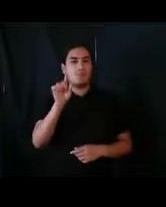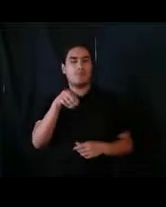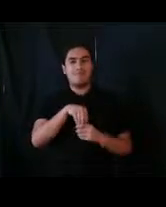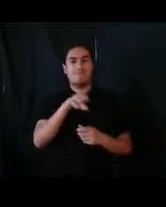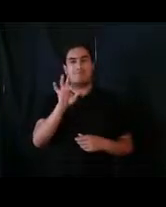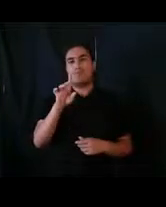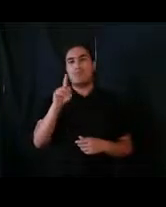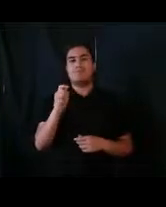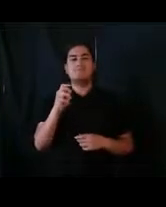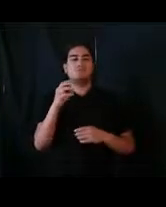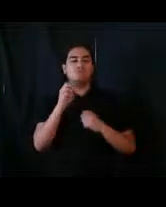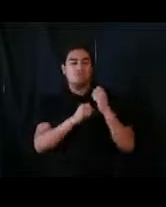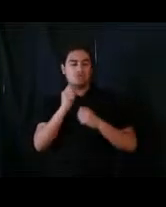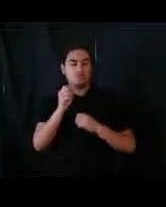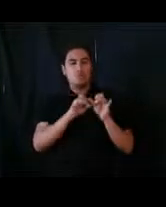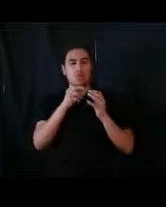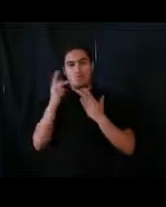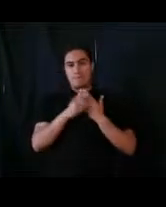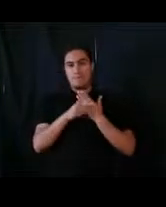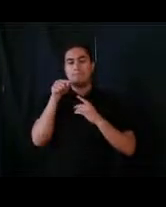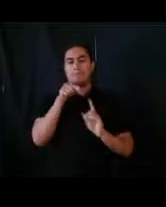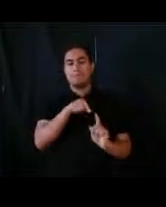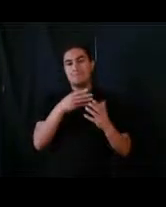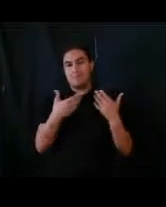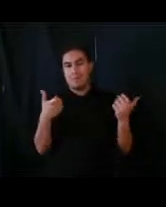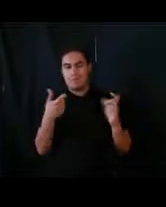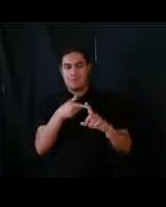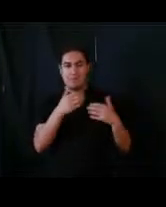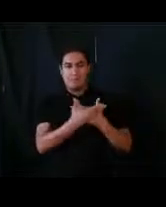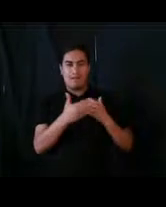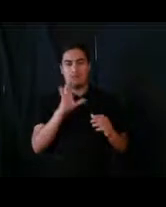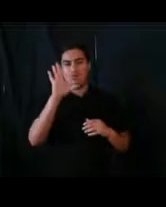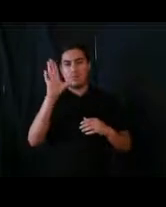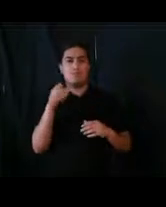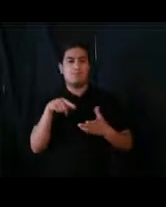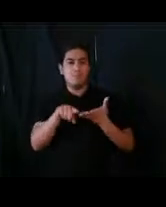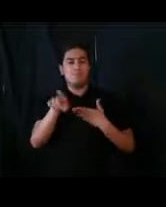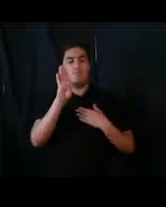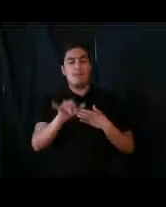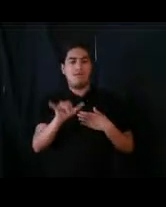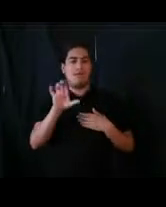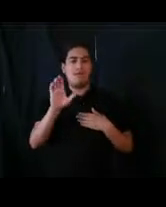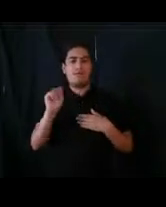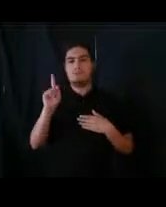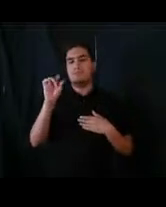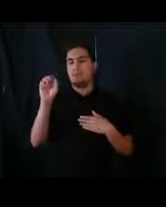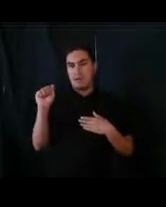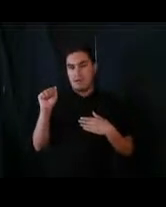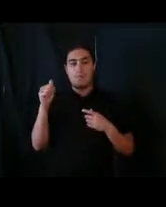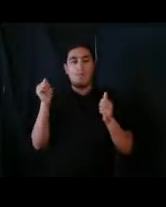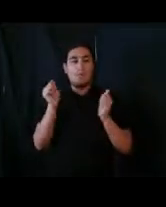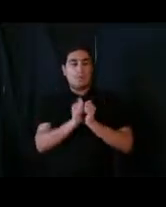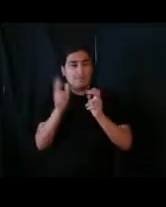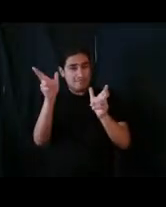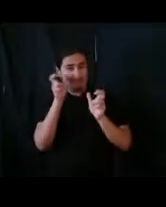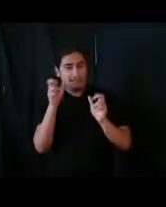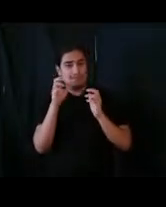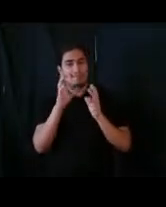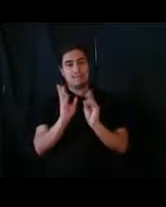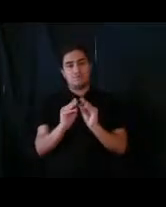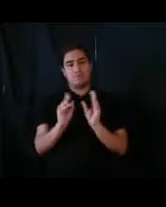program which is separate from the transportation package and will be awarded by calsta with the help of listening sessions that included ctc